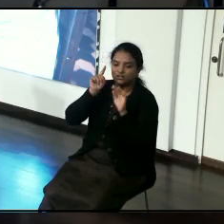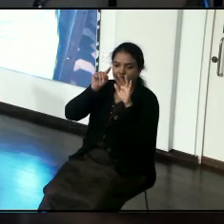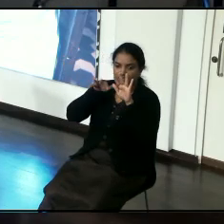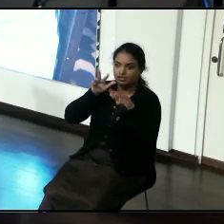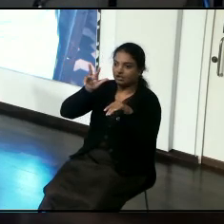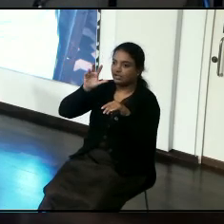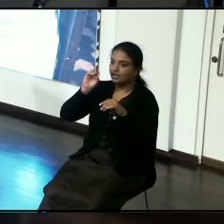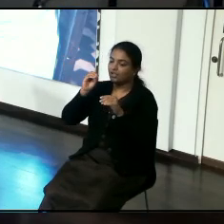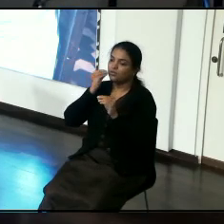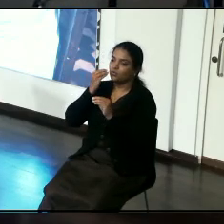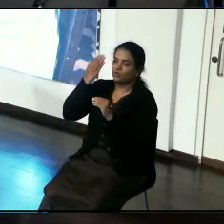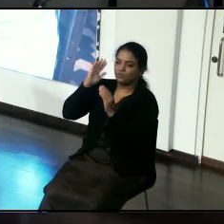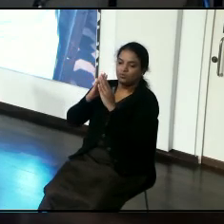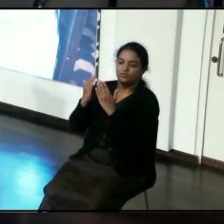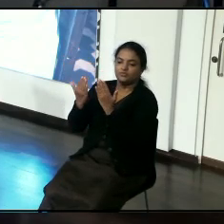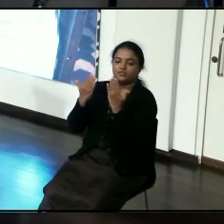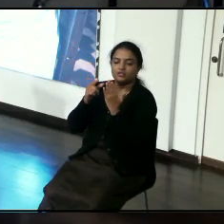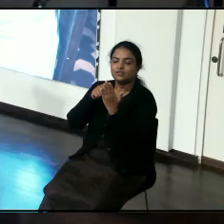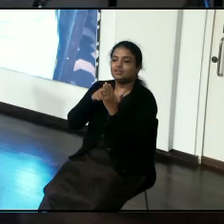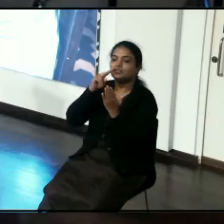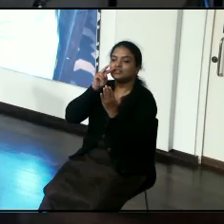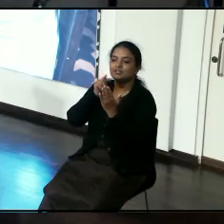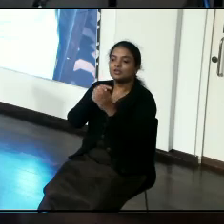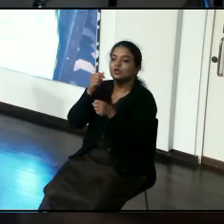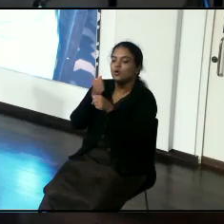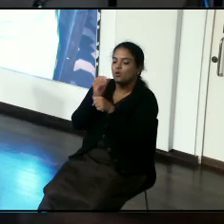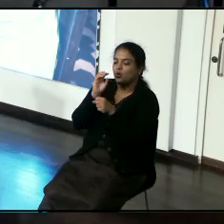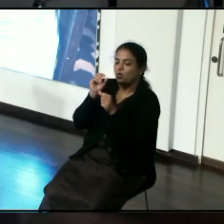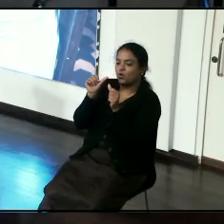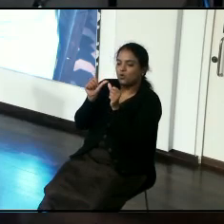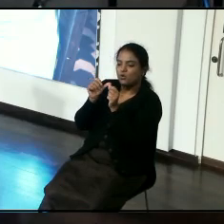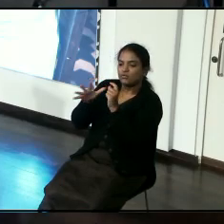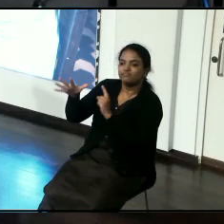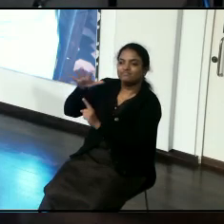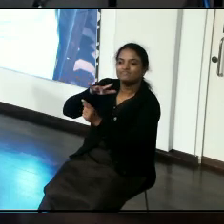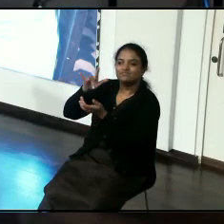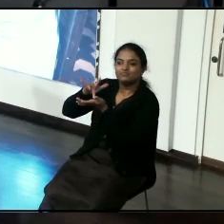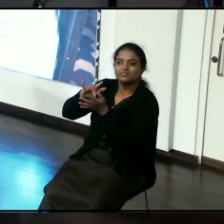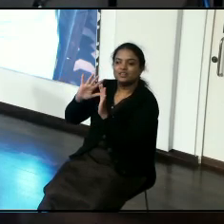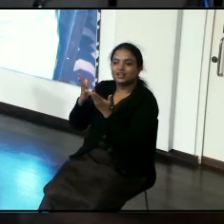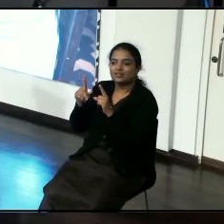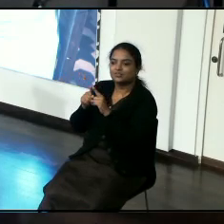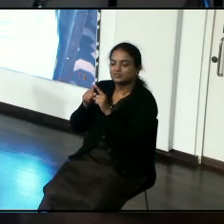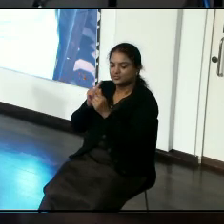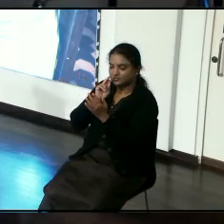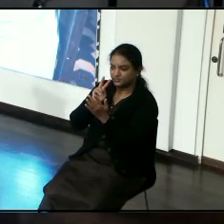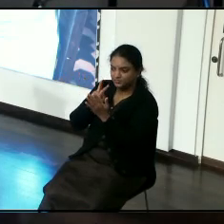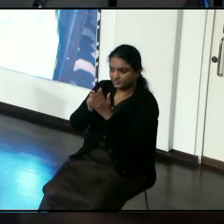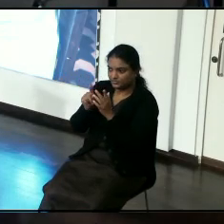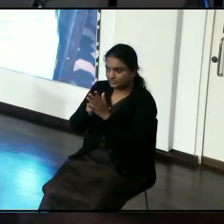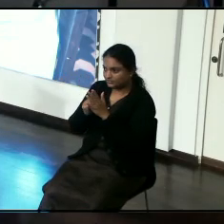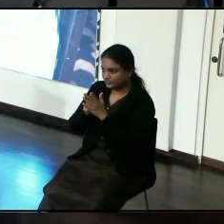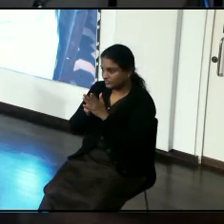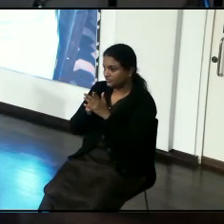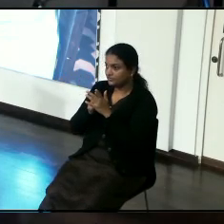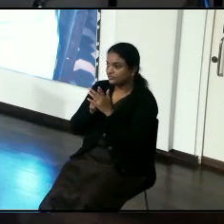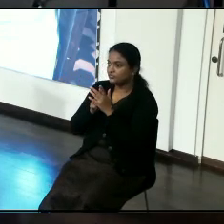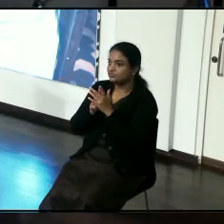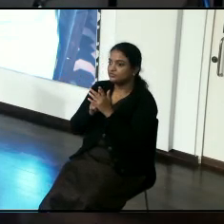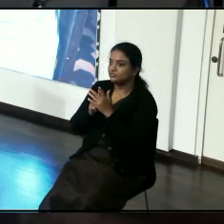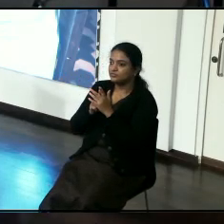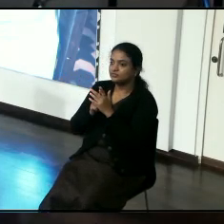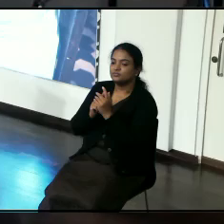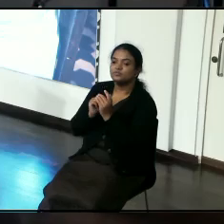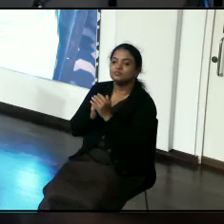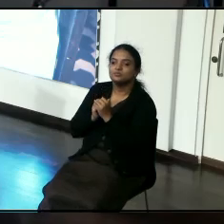cover story asks, is Goa a paradise? And inside there's a feature on the hippies, who became synonymous with Goa, the